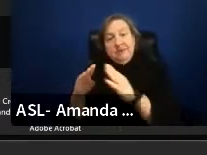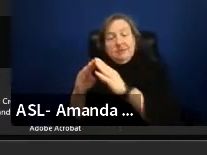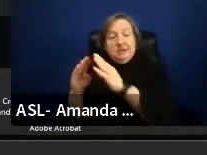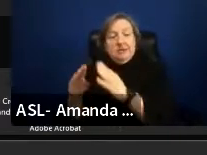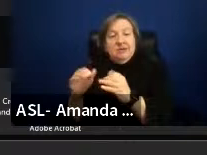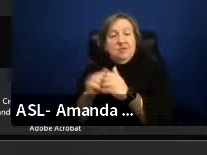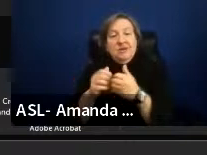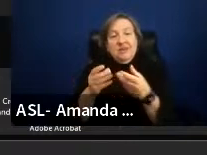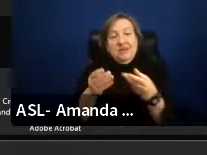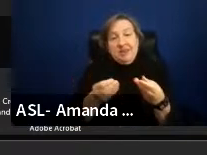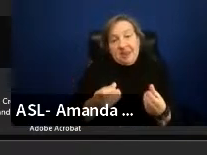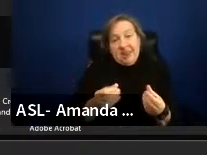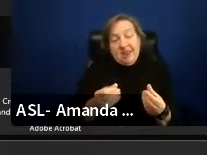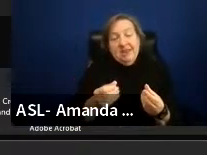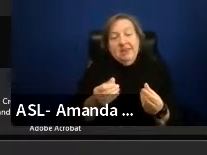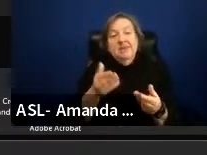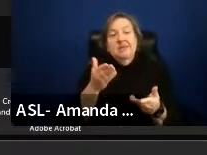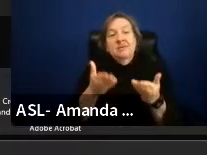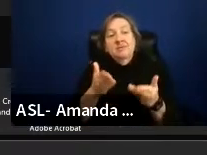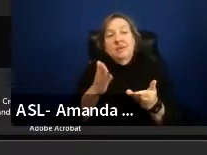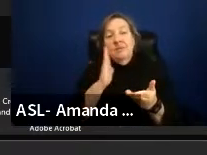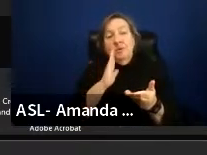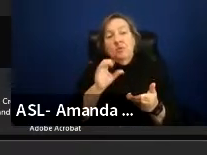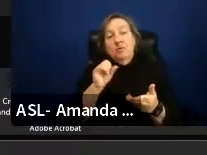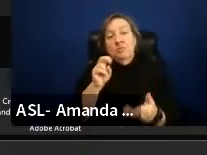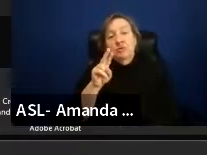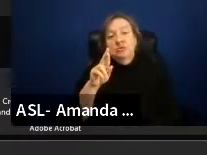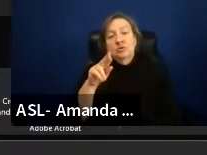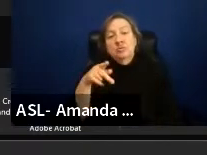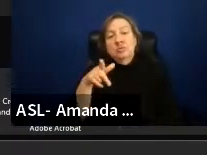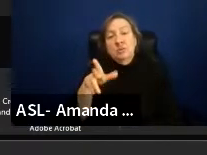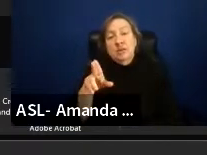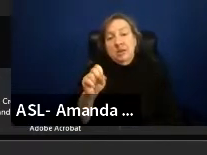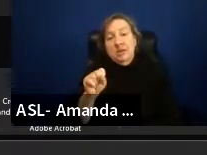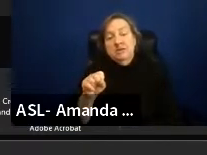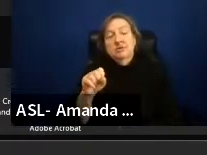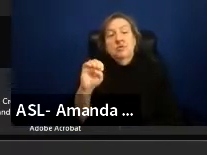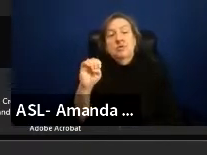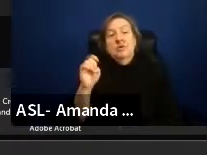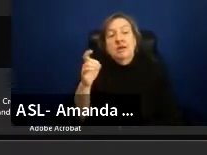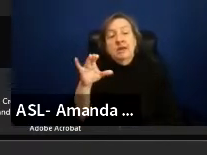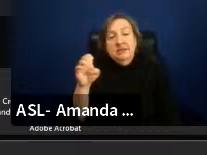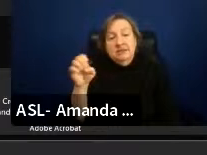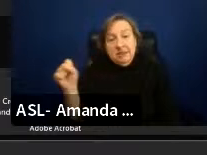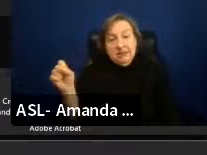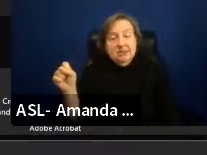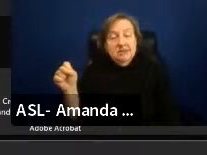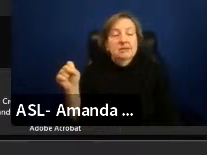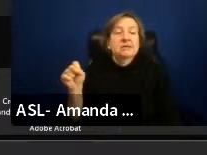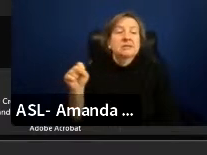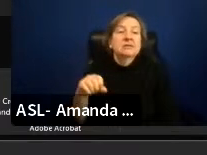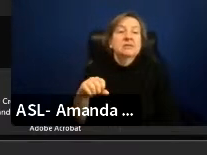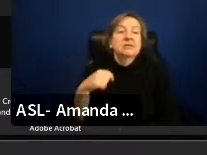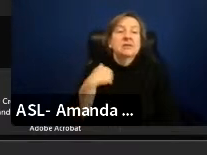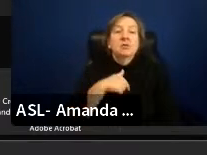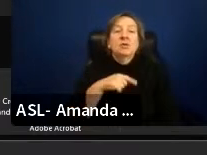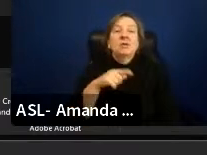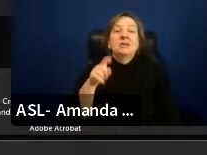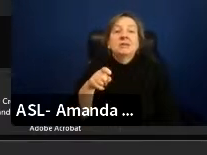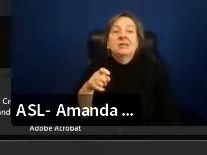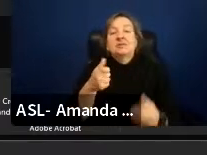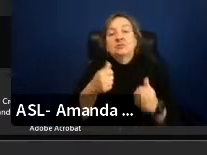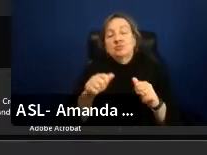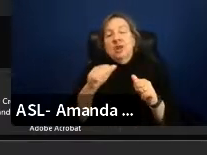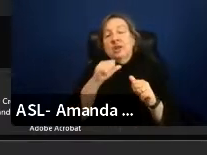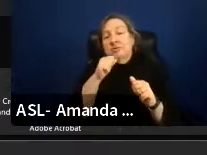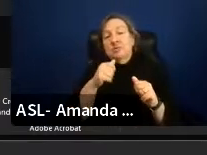some land that might end up being surplus or excess. But we need to try to not